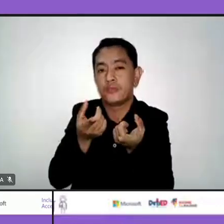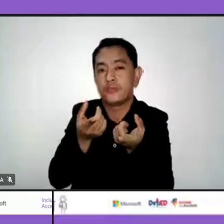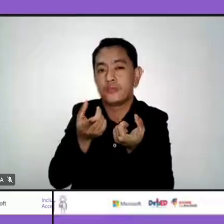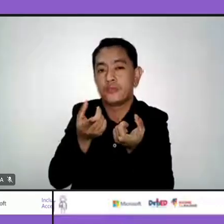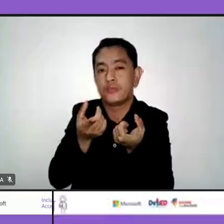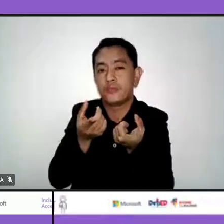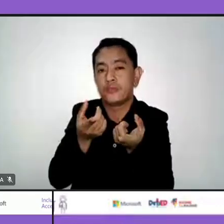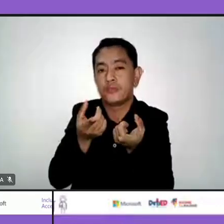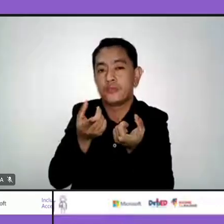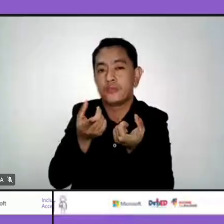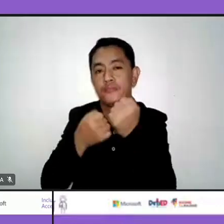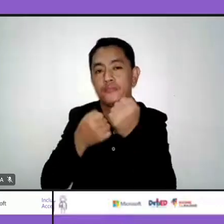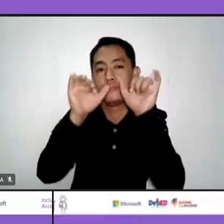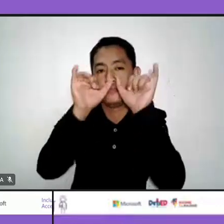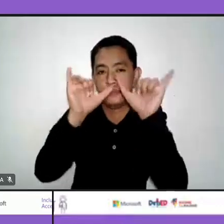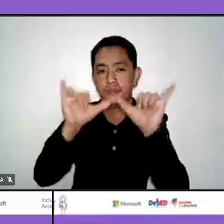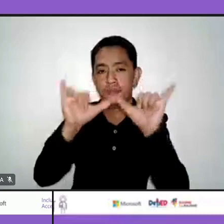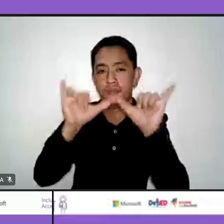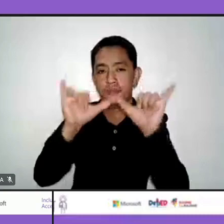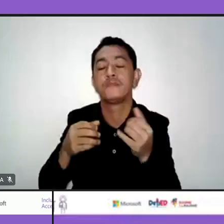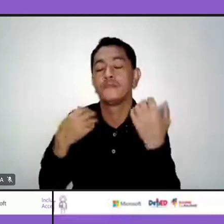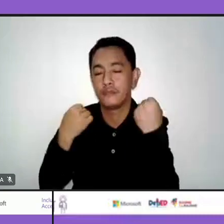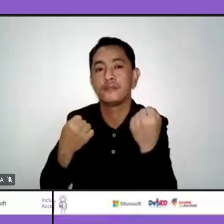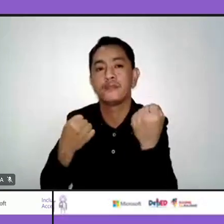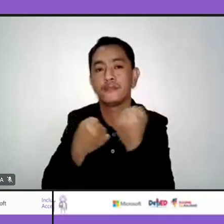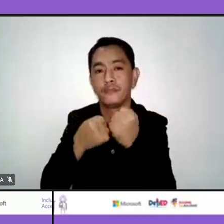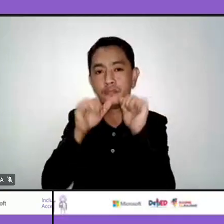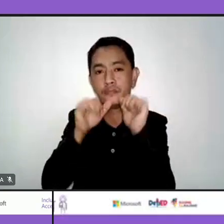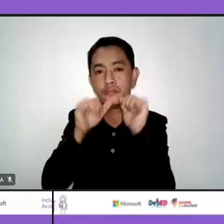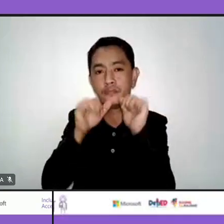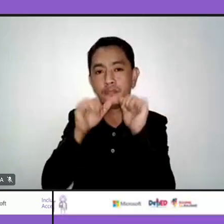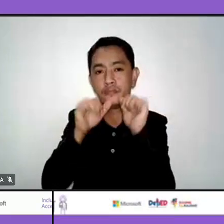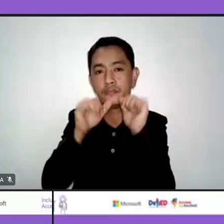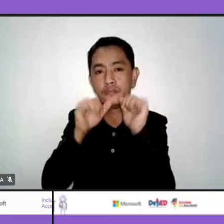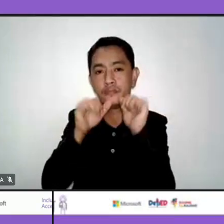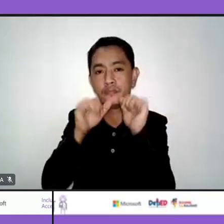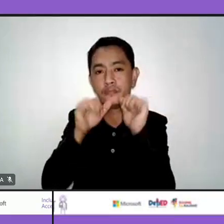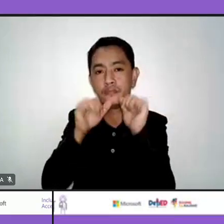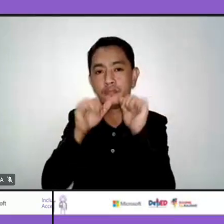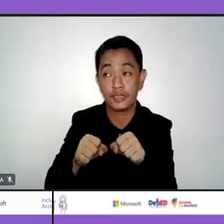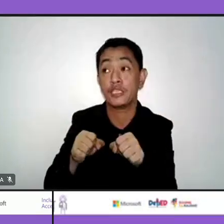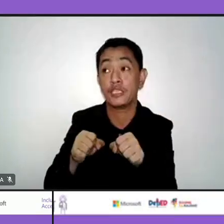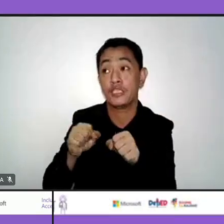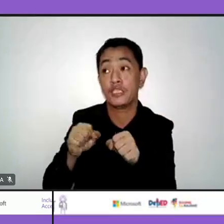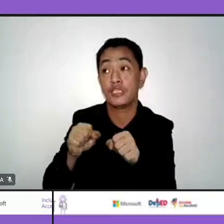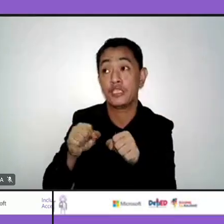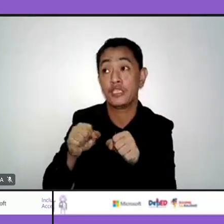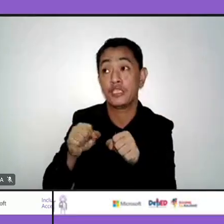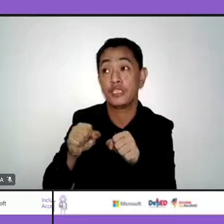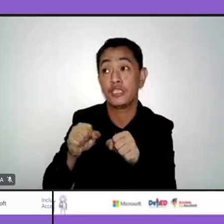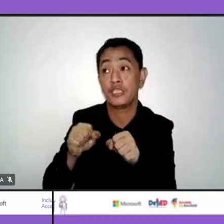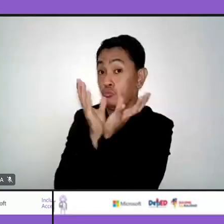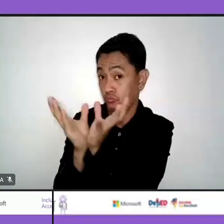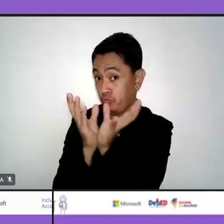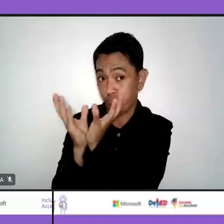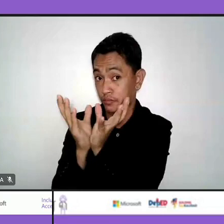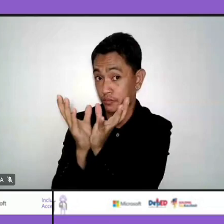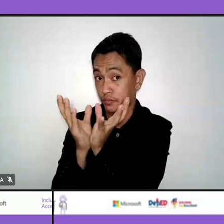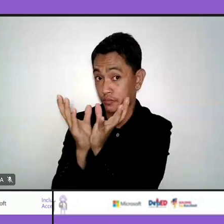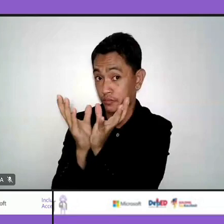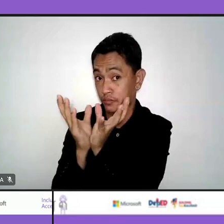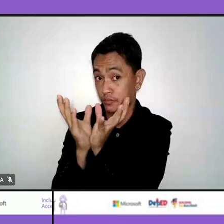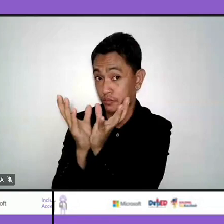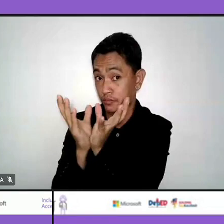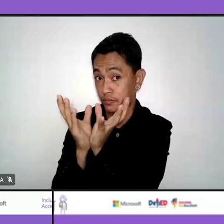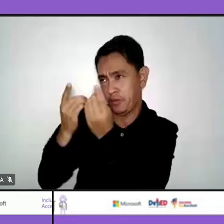hand to equip their students. What they need is a strong support system. And a strong support system that they can come